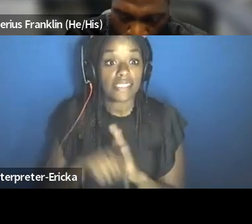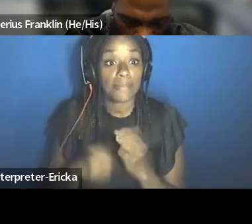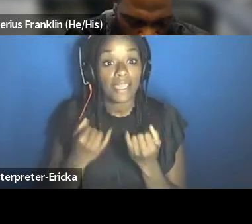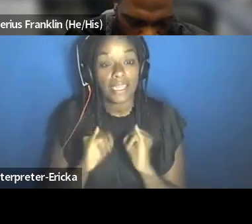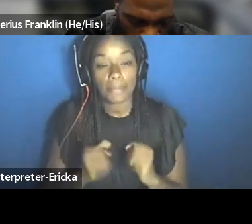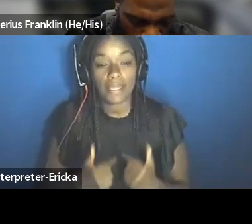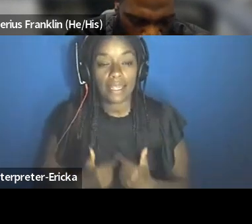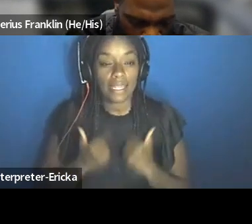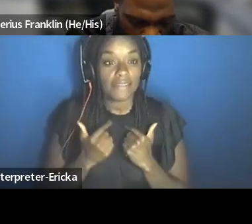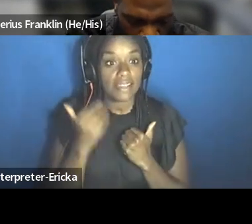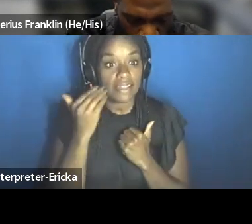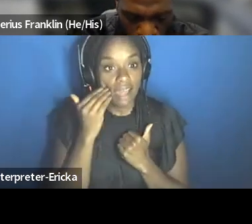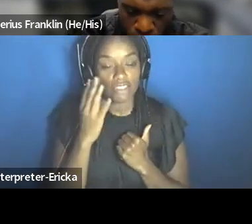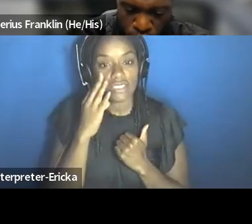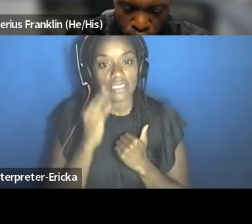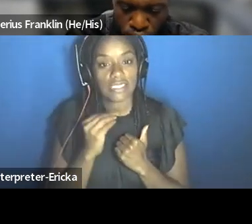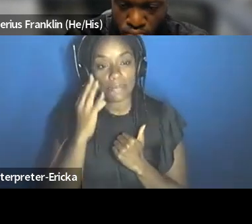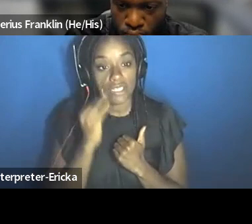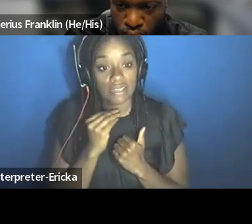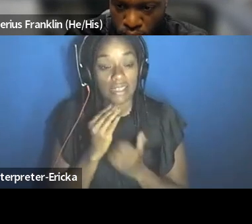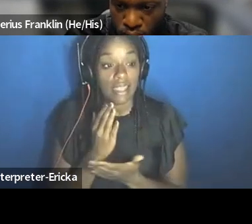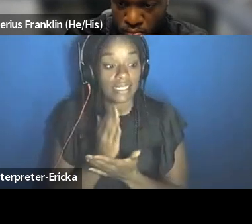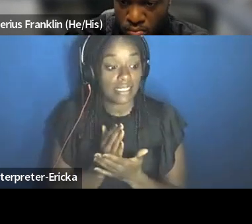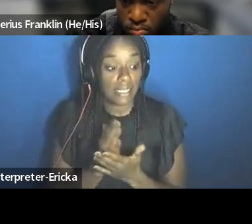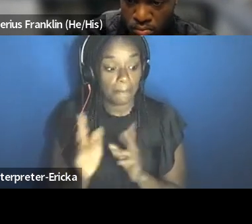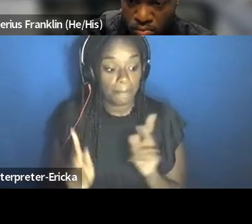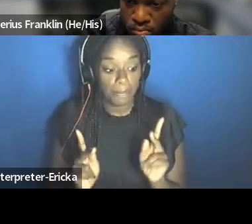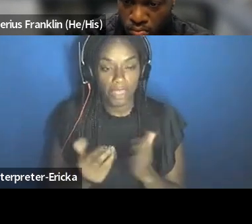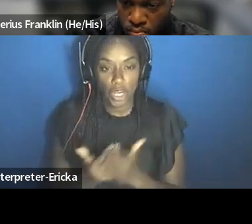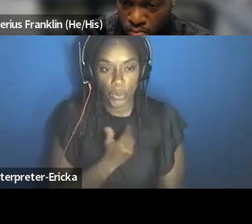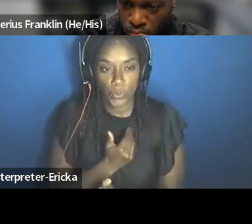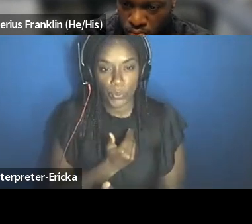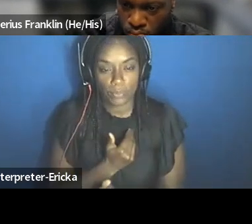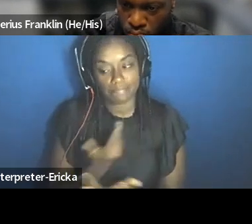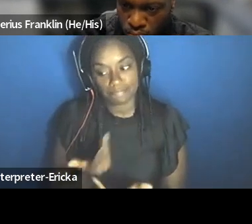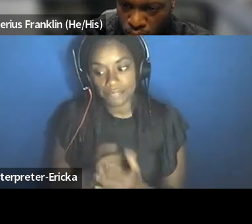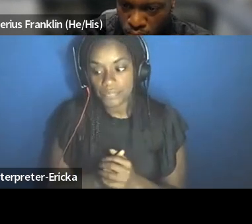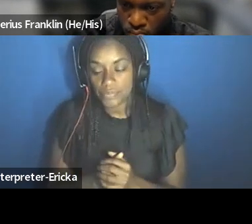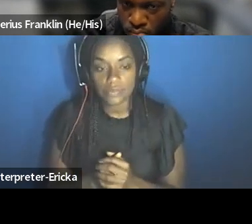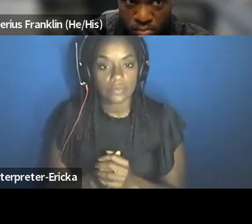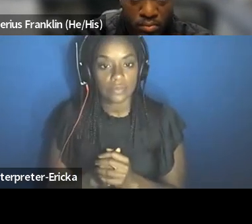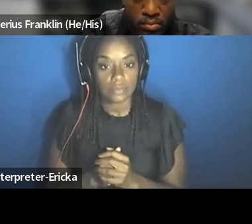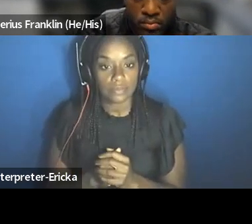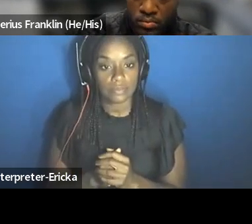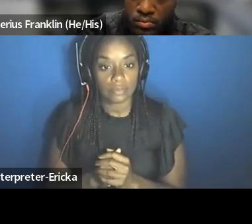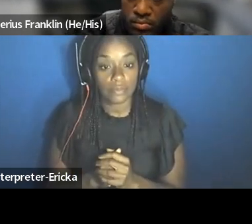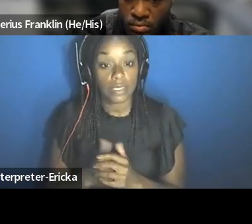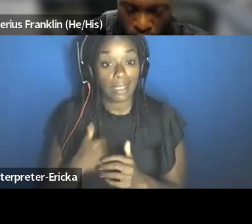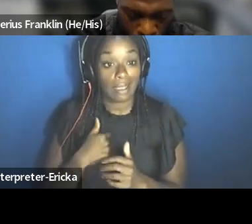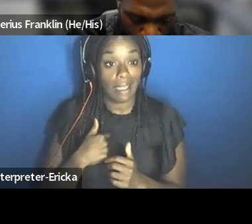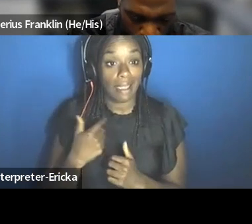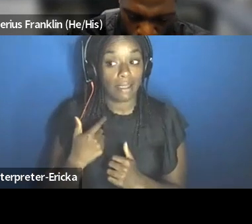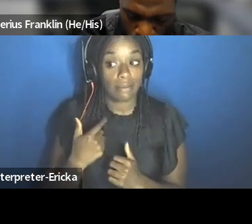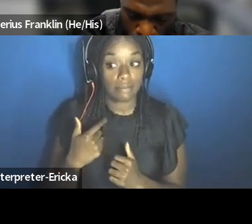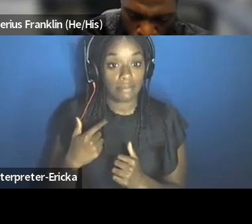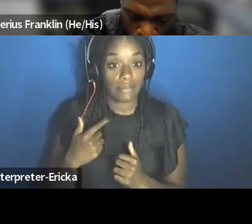knowledge and experience. And then some folks that are fairly new. So I guess when I go to a conference, I really